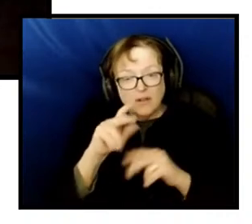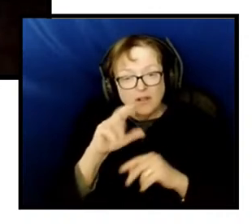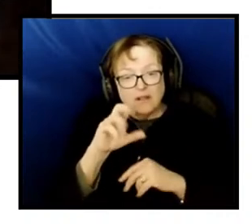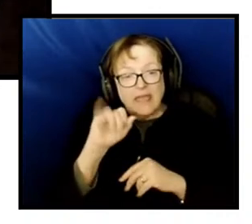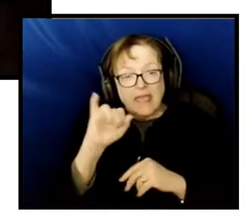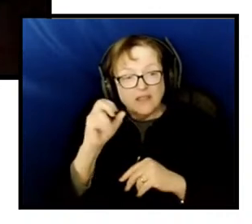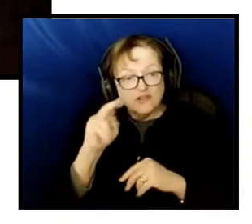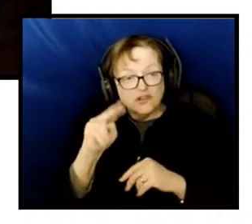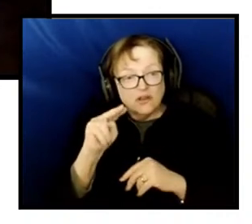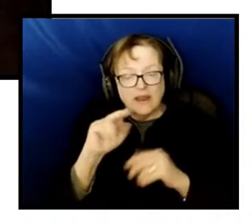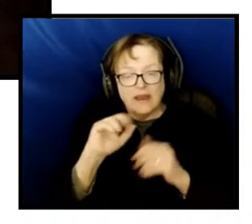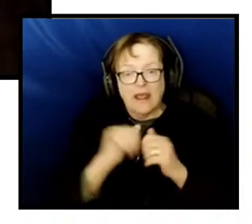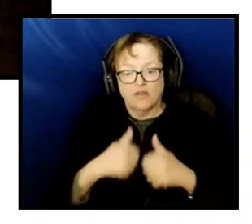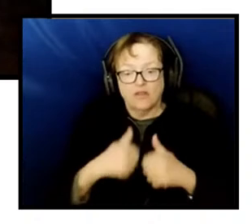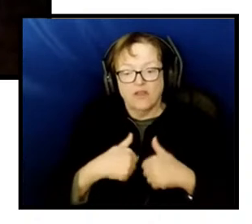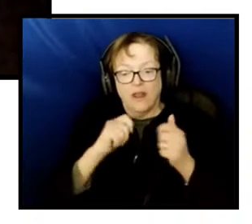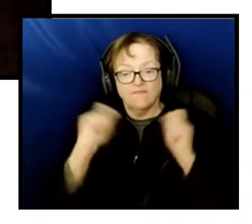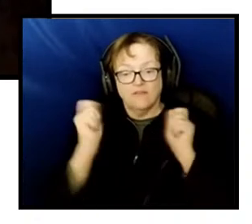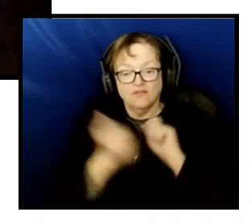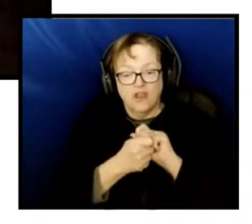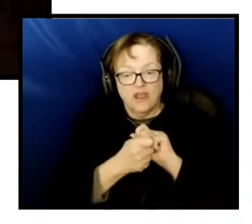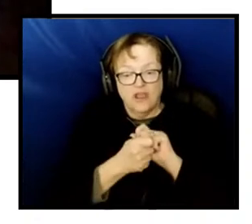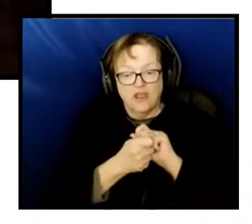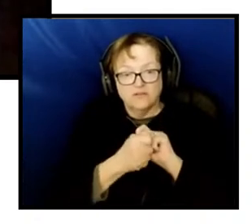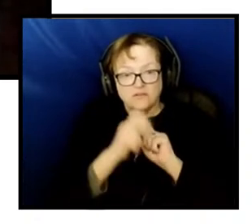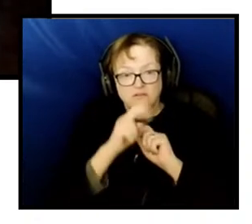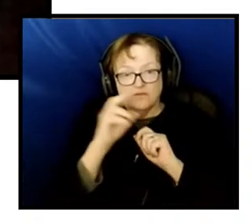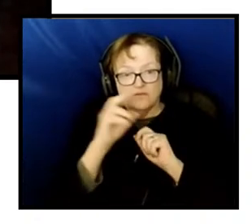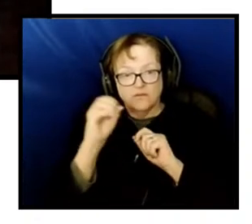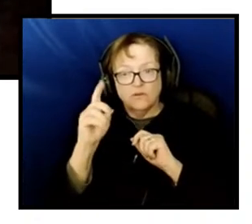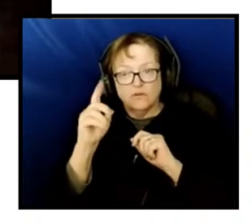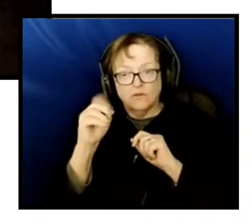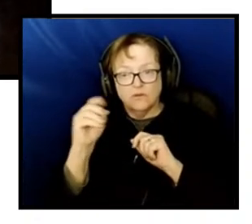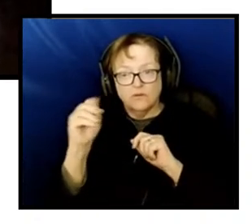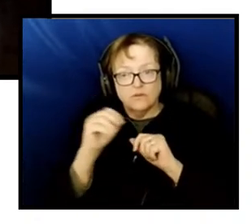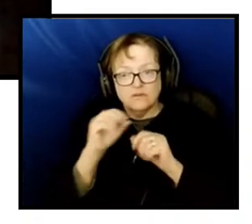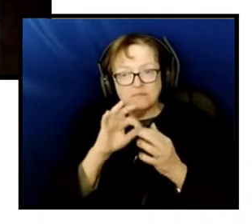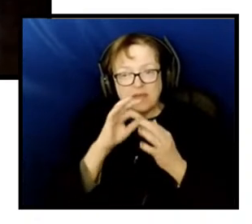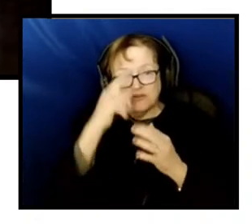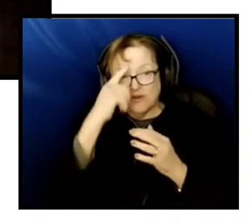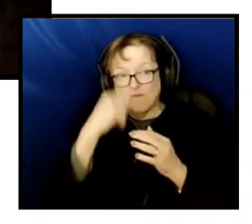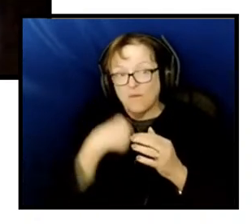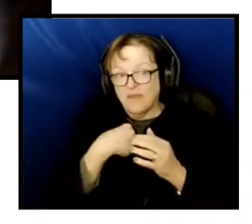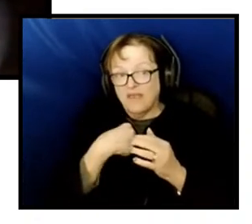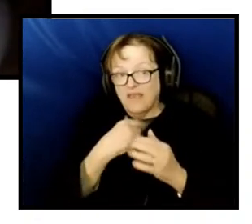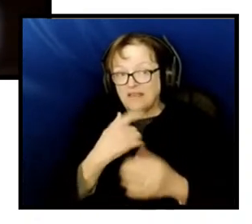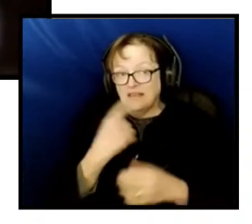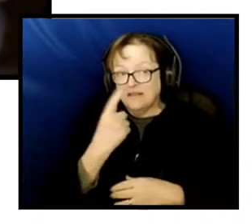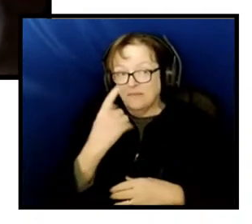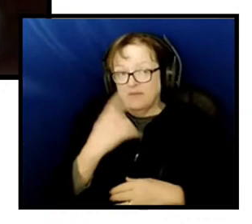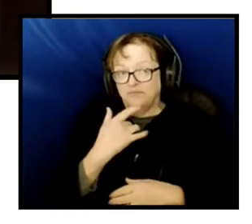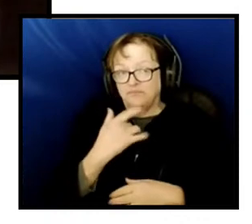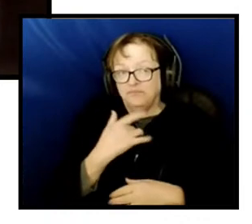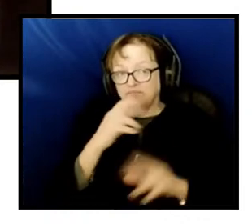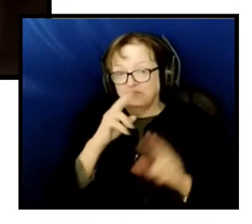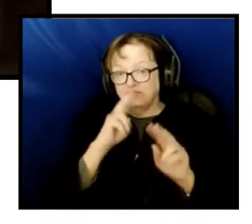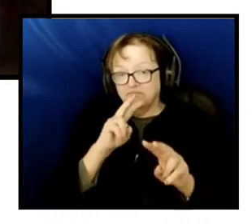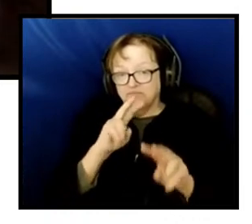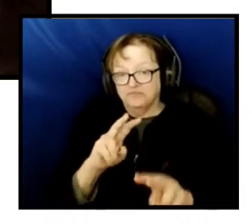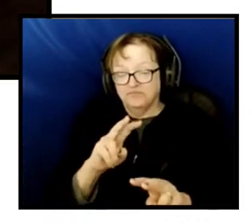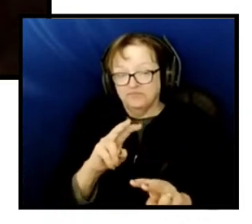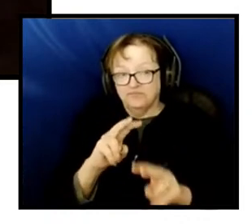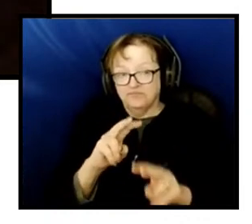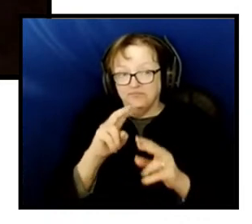changed as they practiced voodoo was really special to me and something that I feel like I would love to look forward to in the